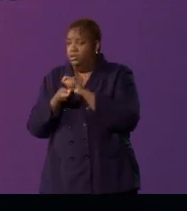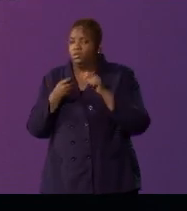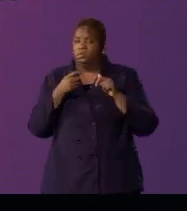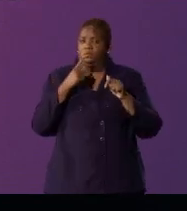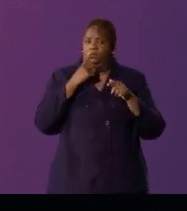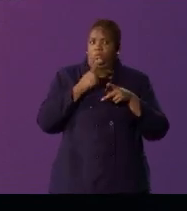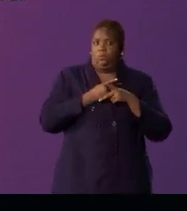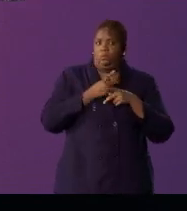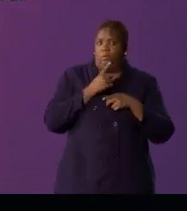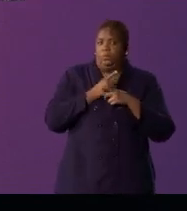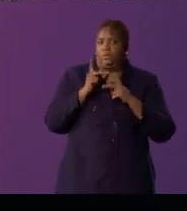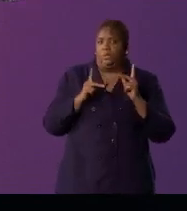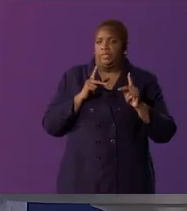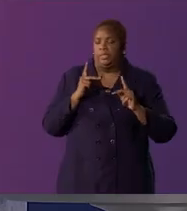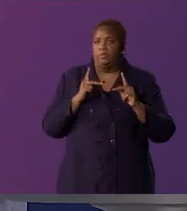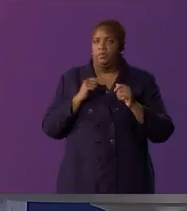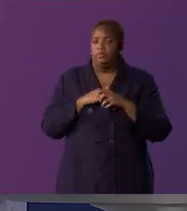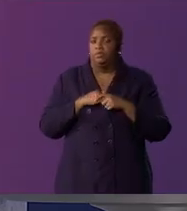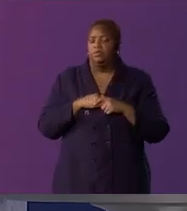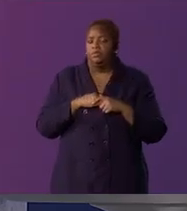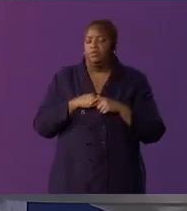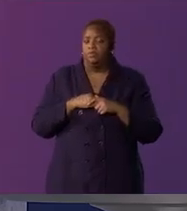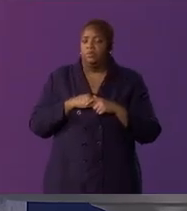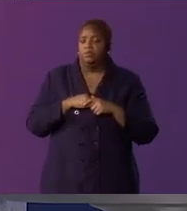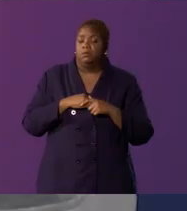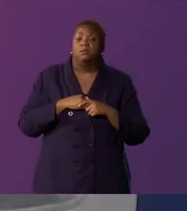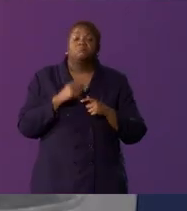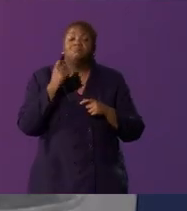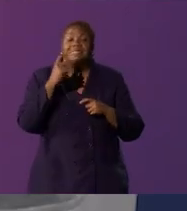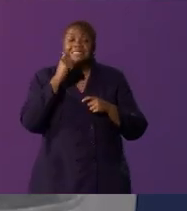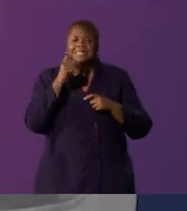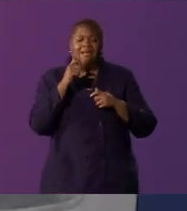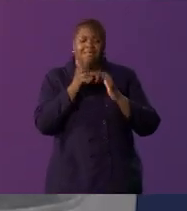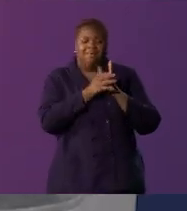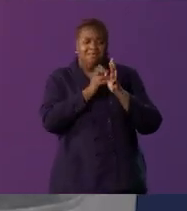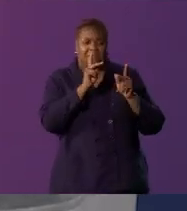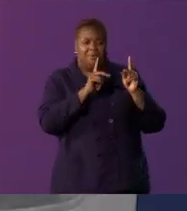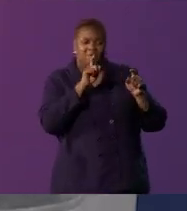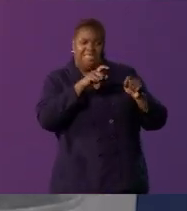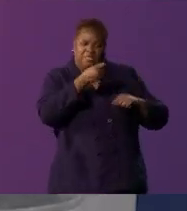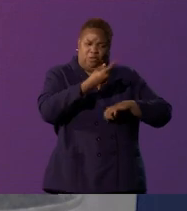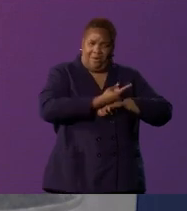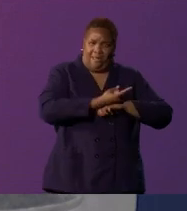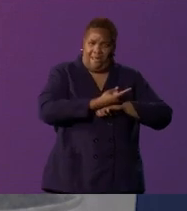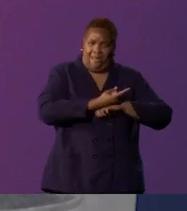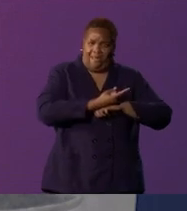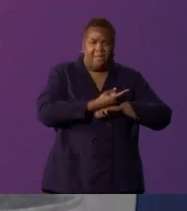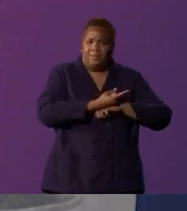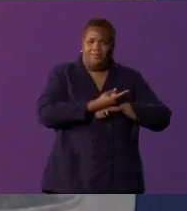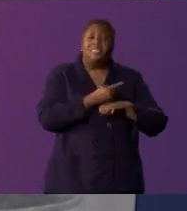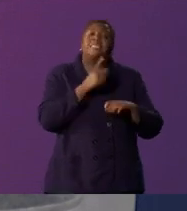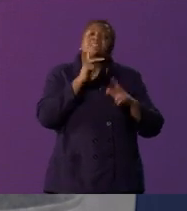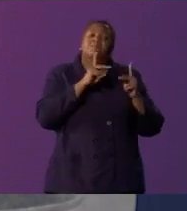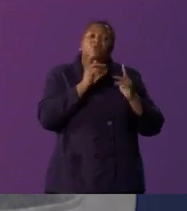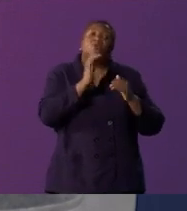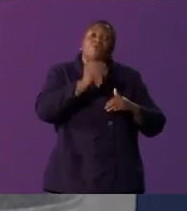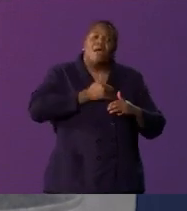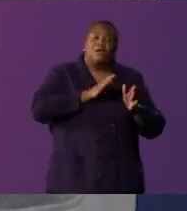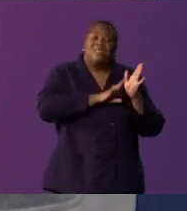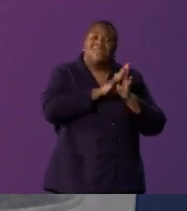back to what I said first. It's not the talent that you need today. It's the talent you need to hire and develop today for